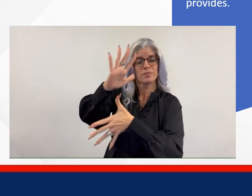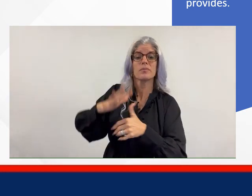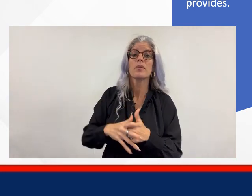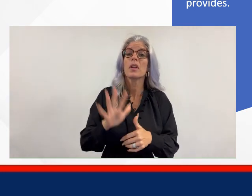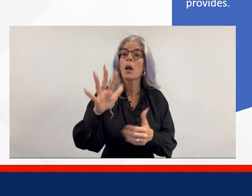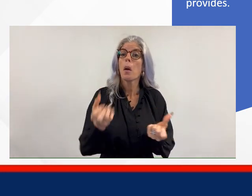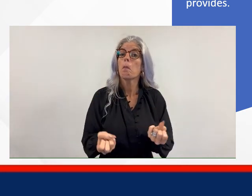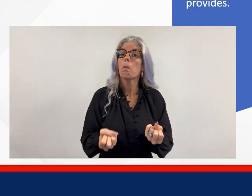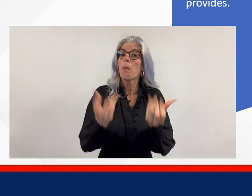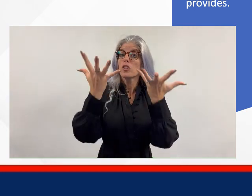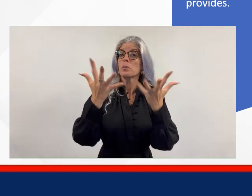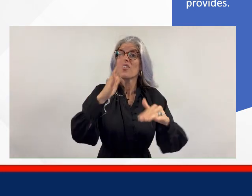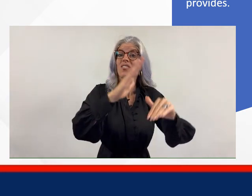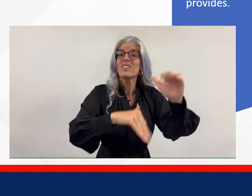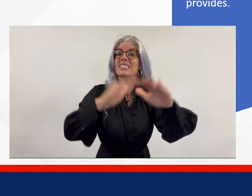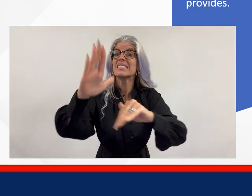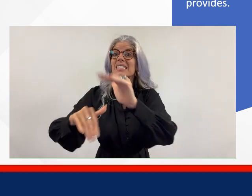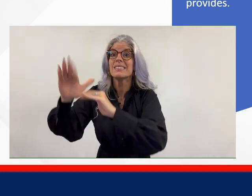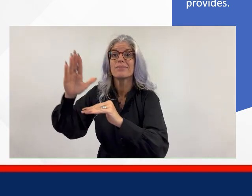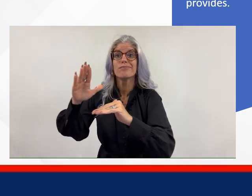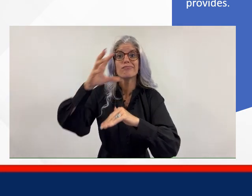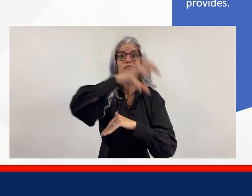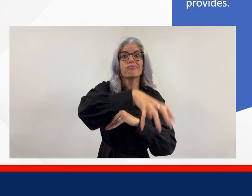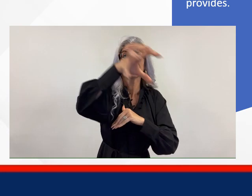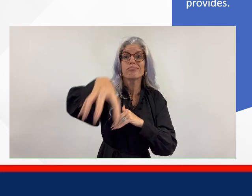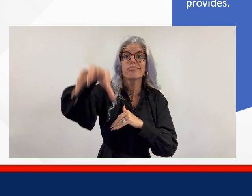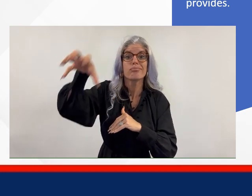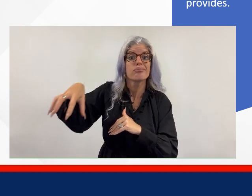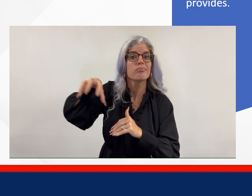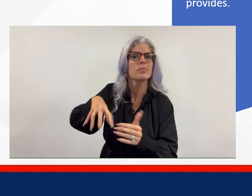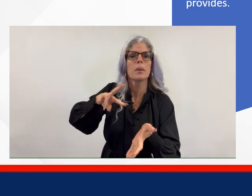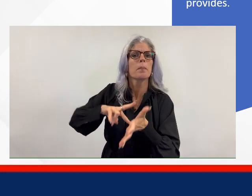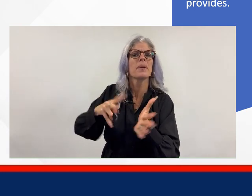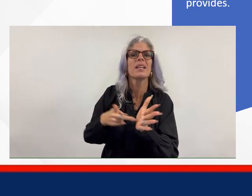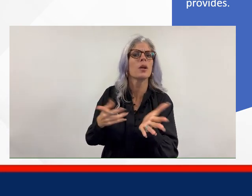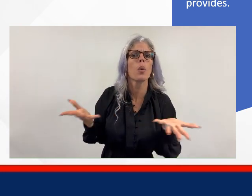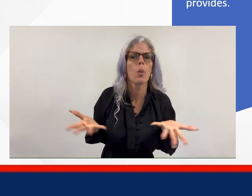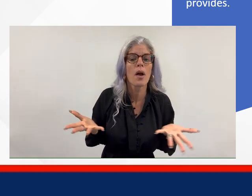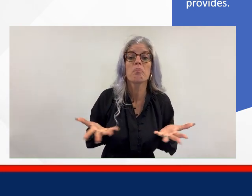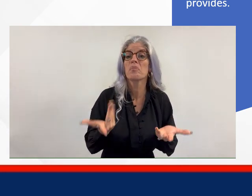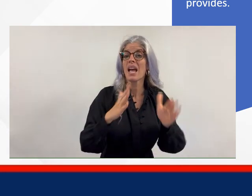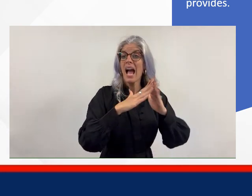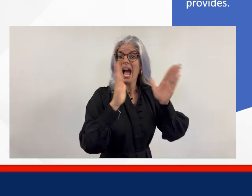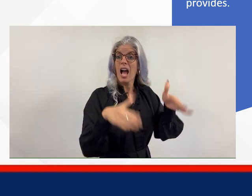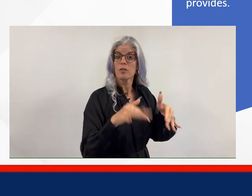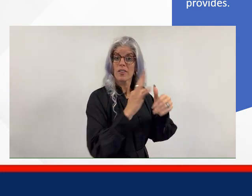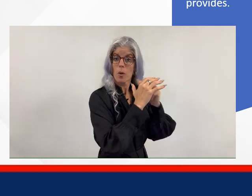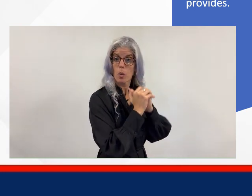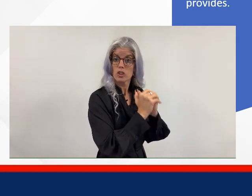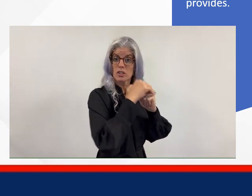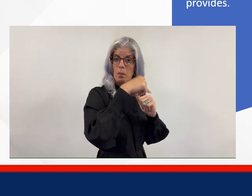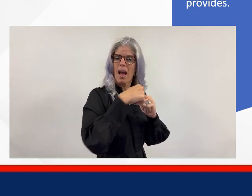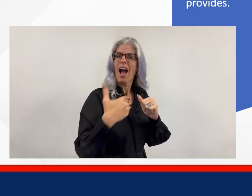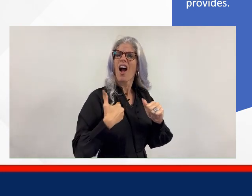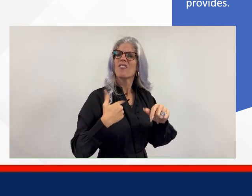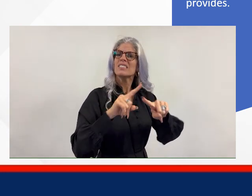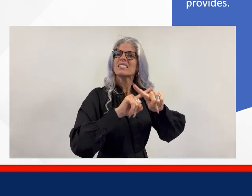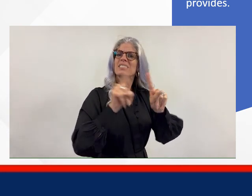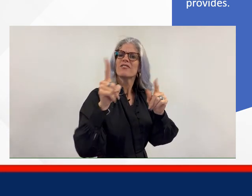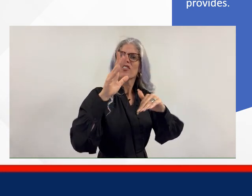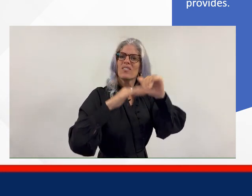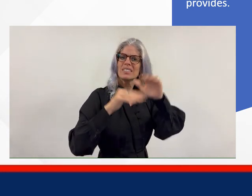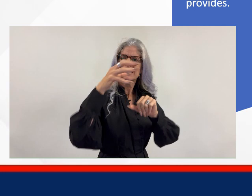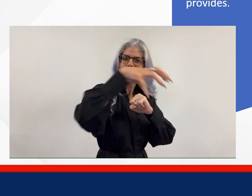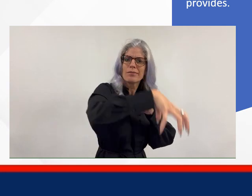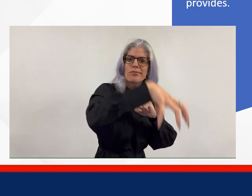worship operates multiple facilities or a single facility composed of more than one building, FEMA must evaluate each building independently,